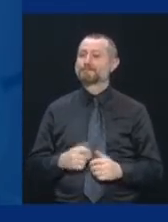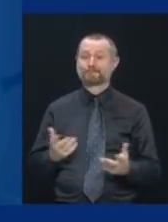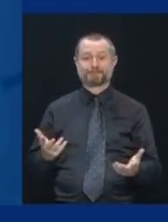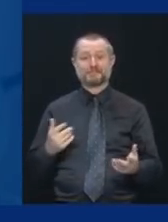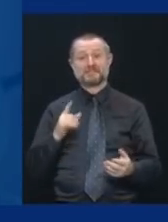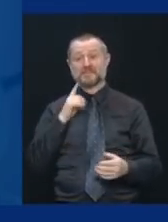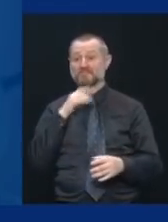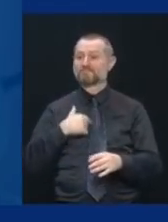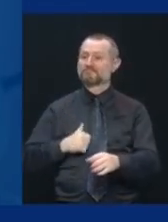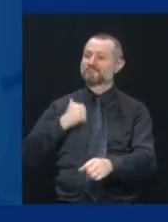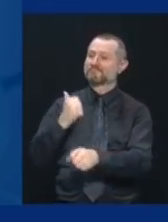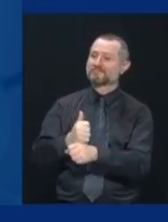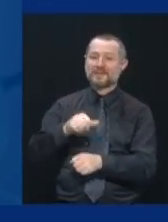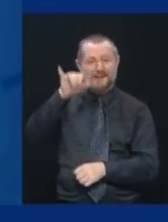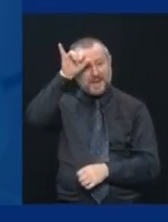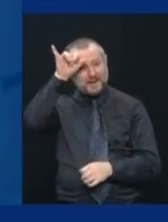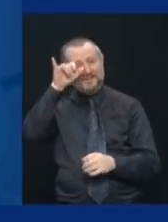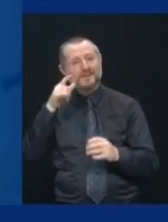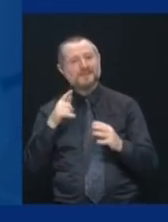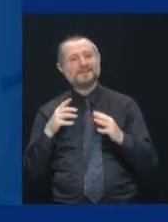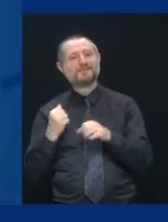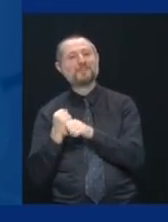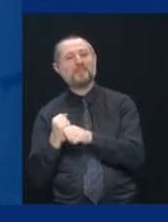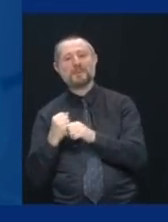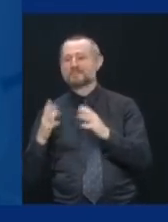Yankee Stadium mass vaccination site,